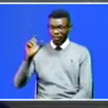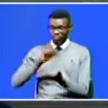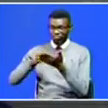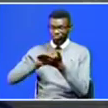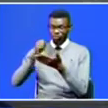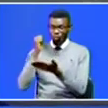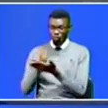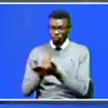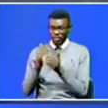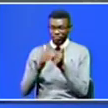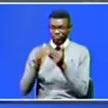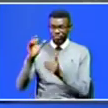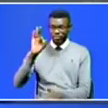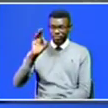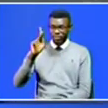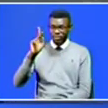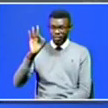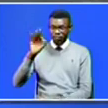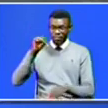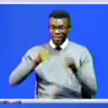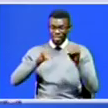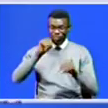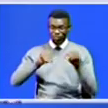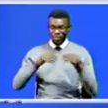the upcoming FKF elections.